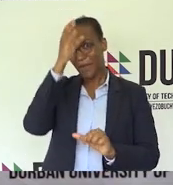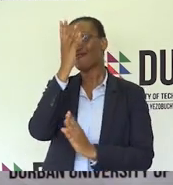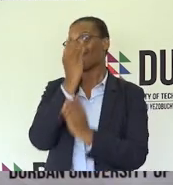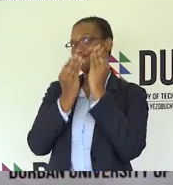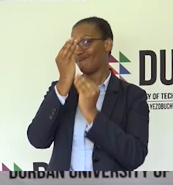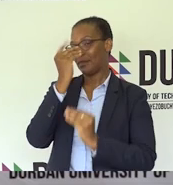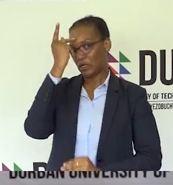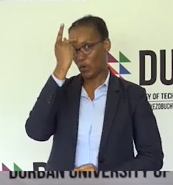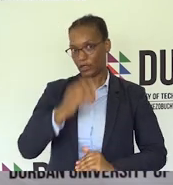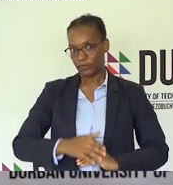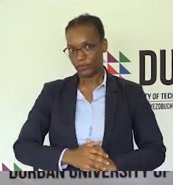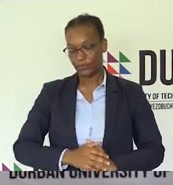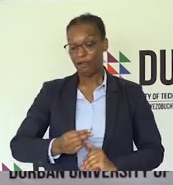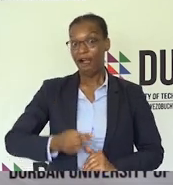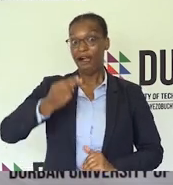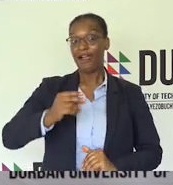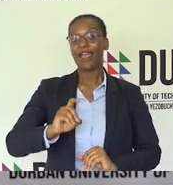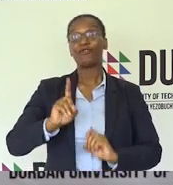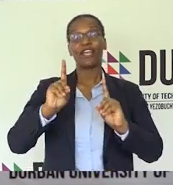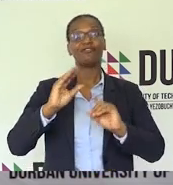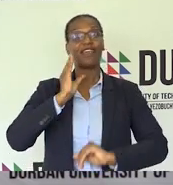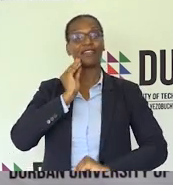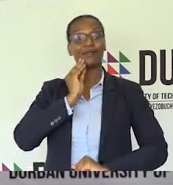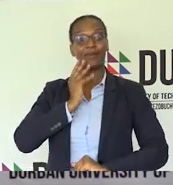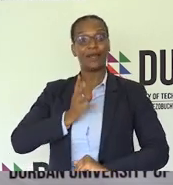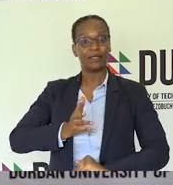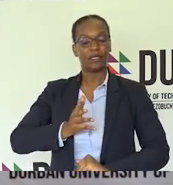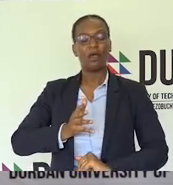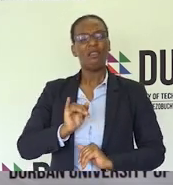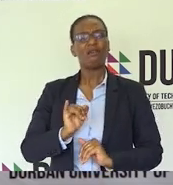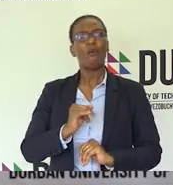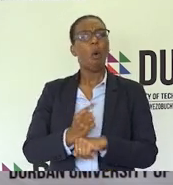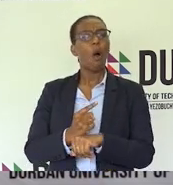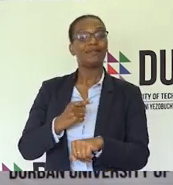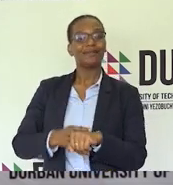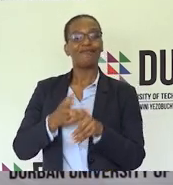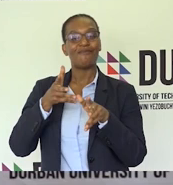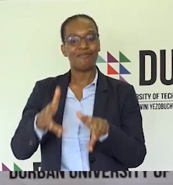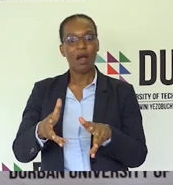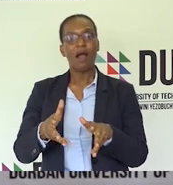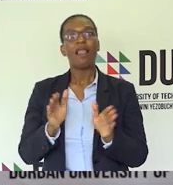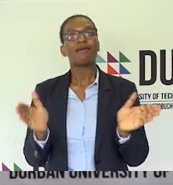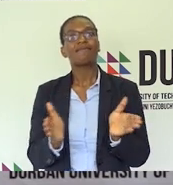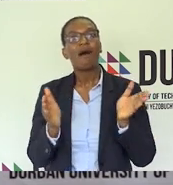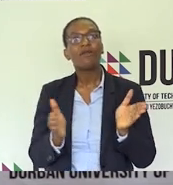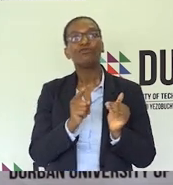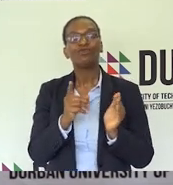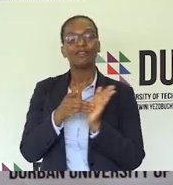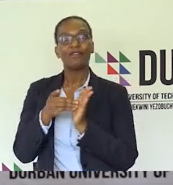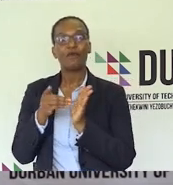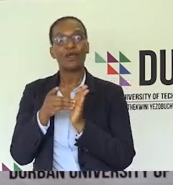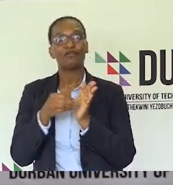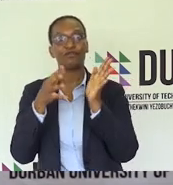engagement. The higher education experience nurtures and enables the development